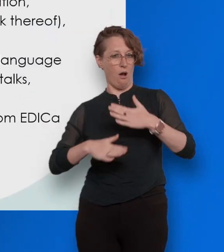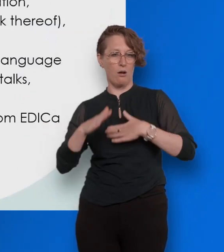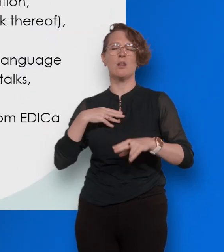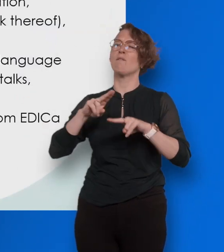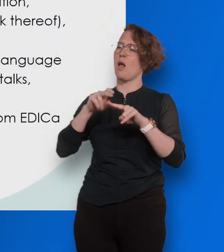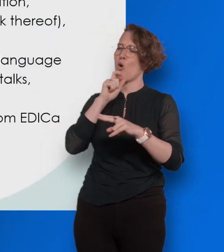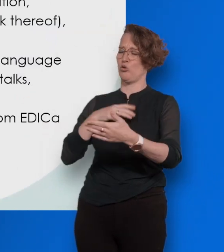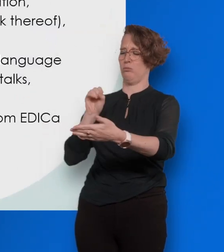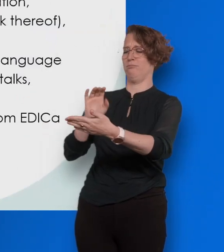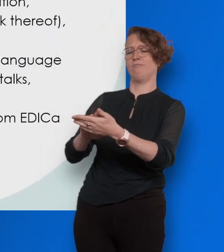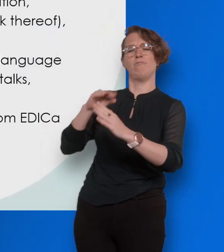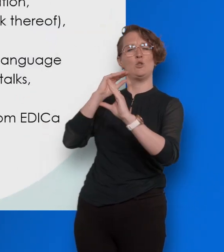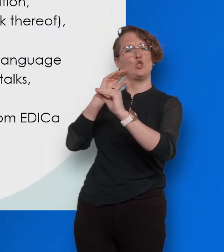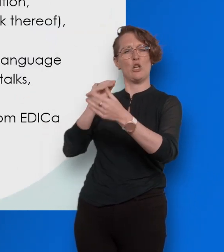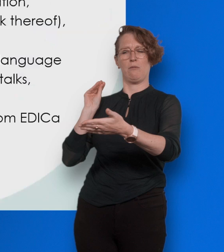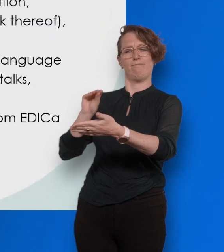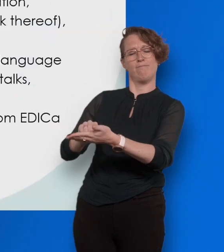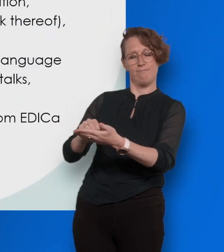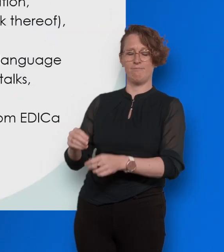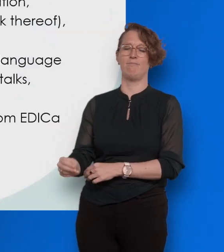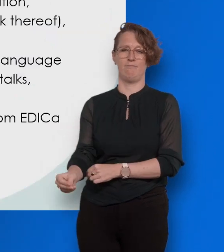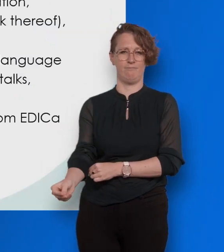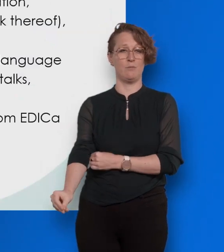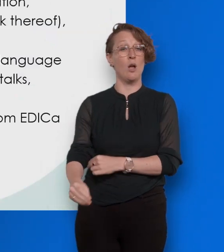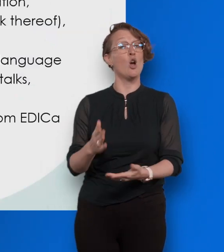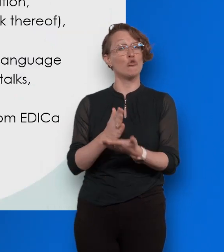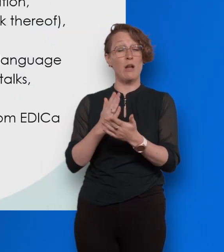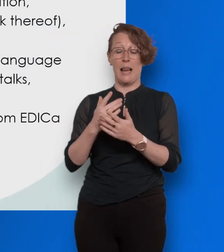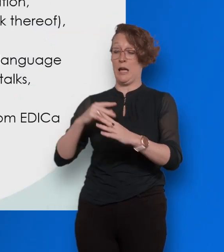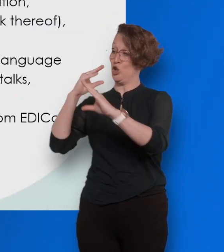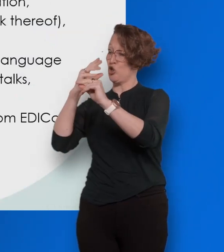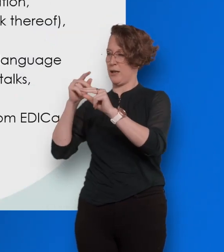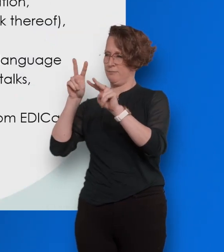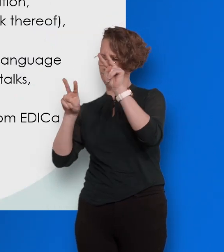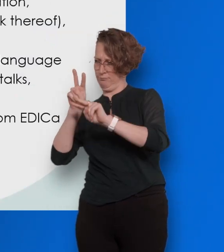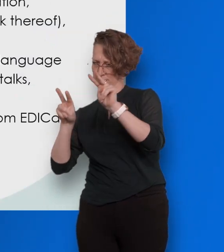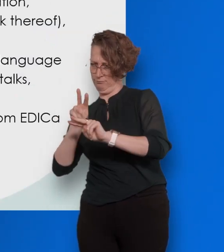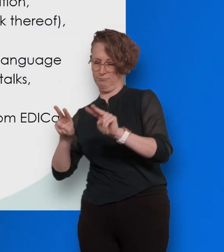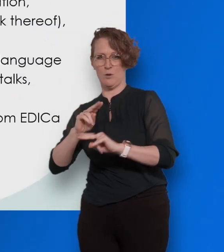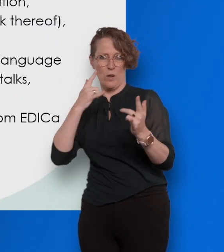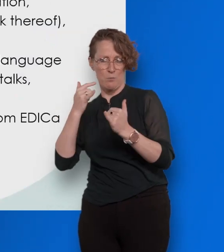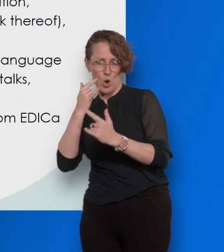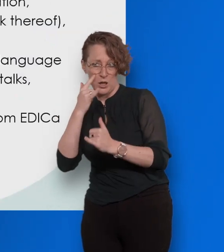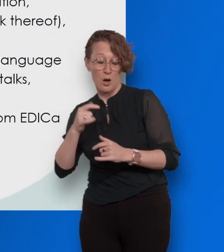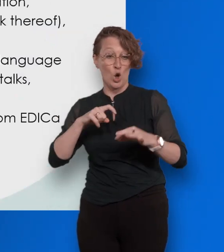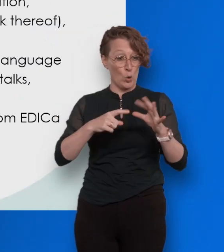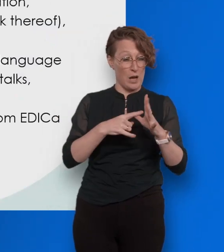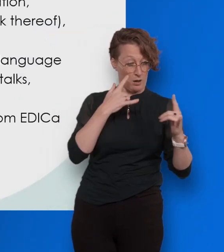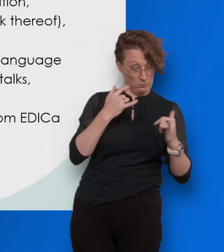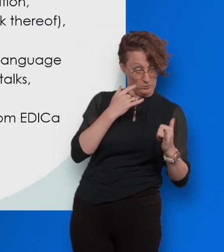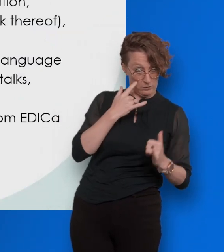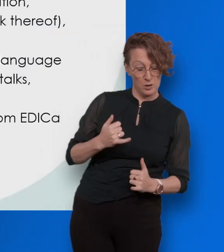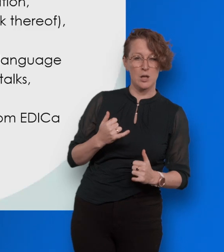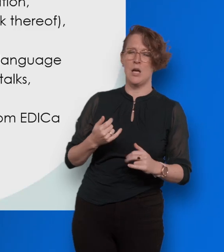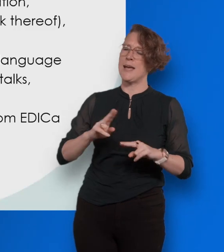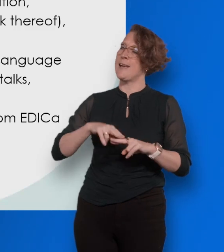link to it in the chat. We will monitor the chat and the Q&A. And if